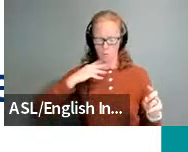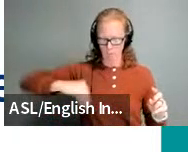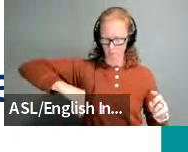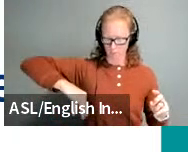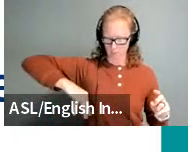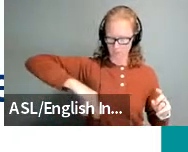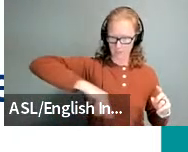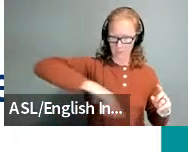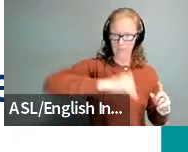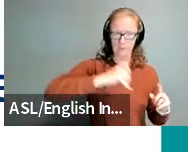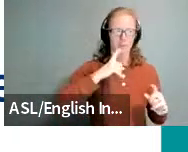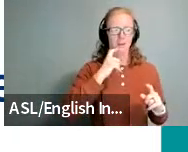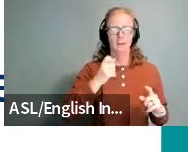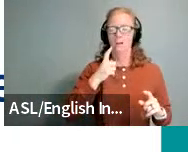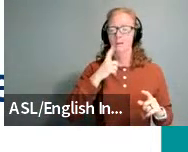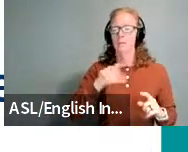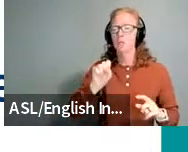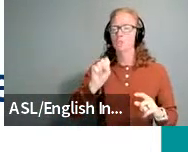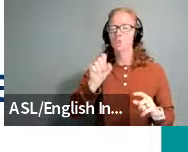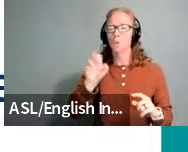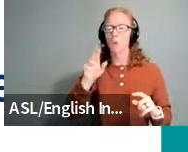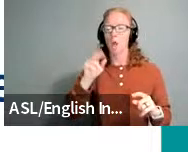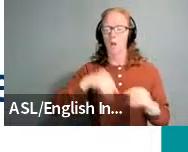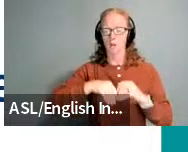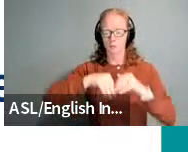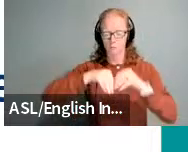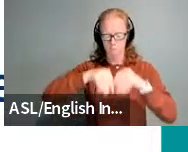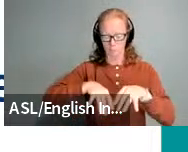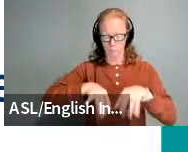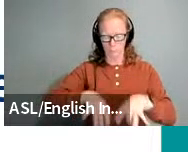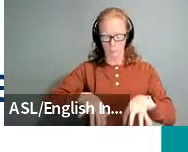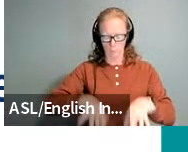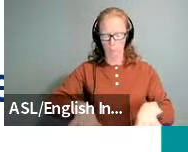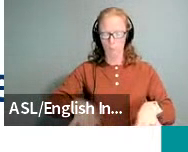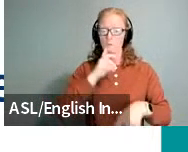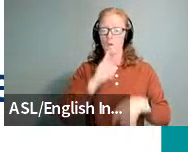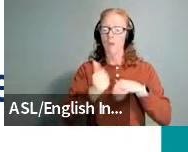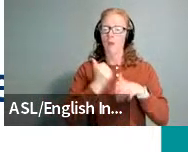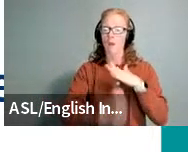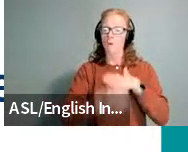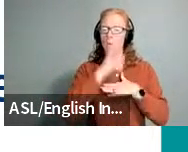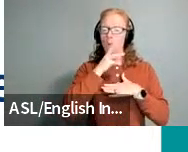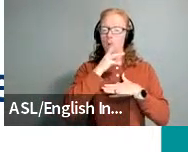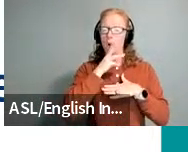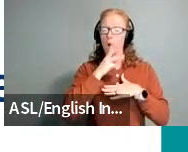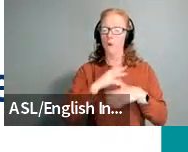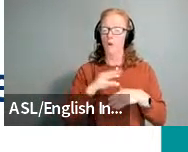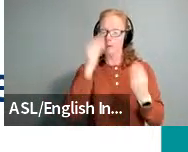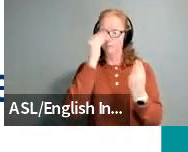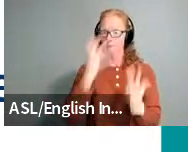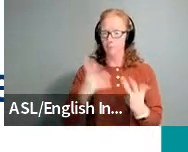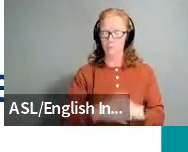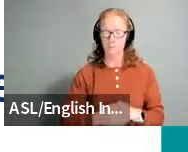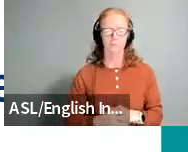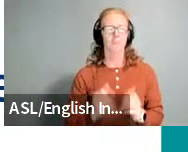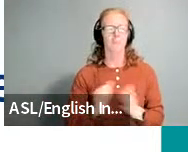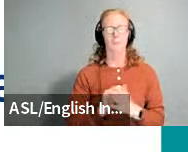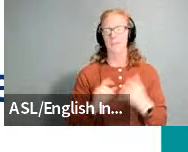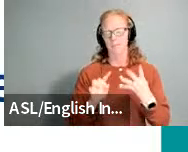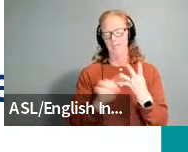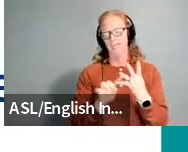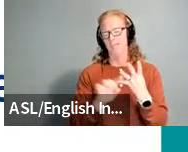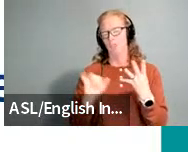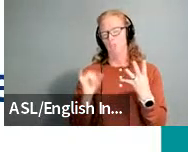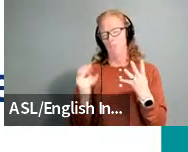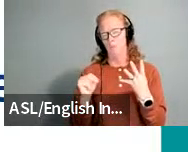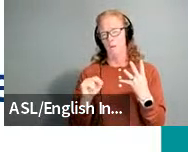a side scan sonar to collect underwater data and conditions. and this will be happening in late January to early